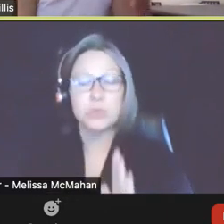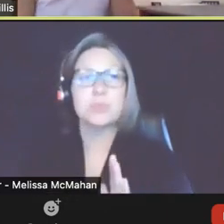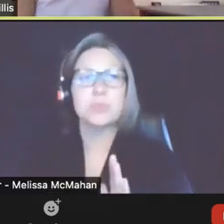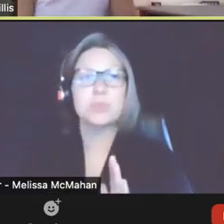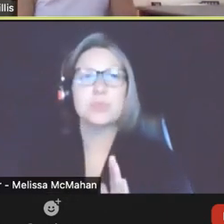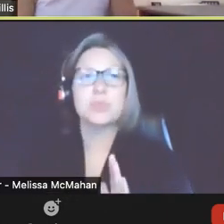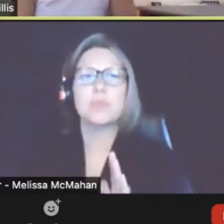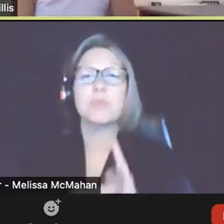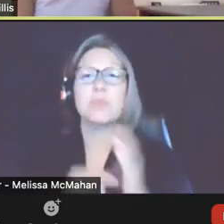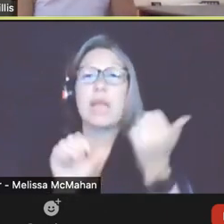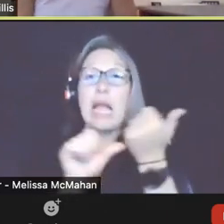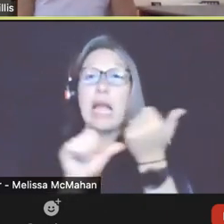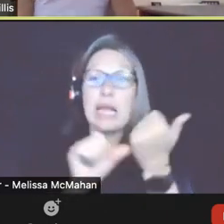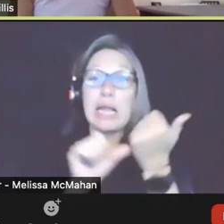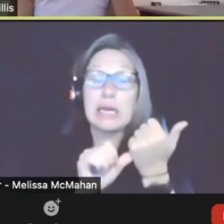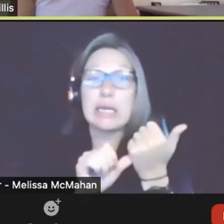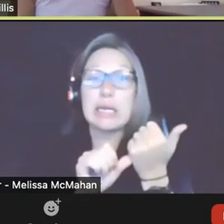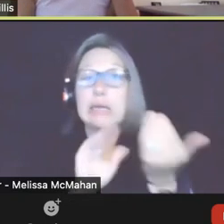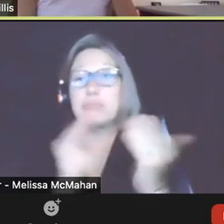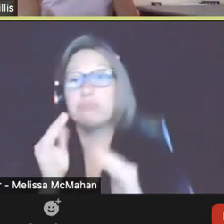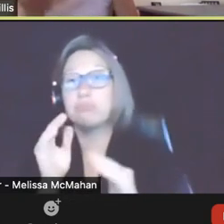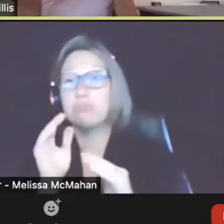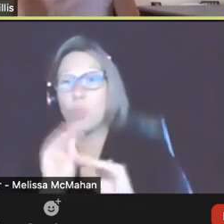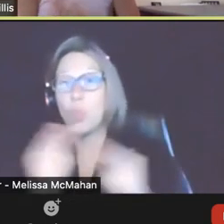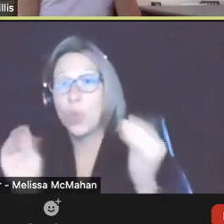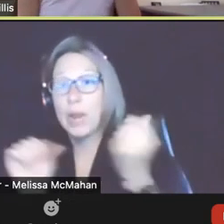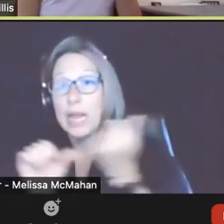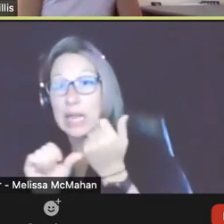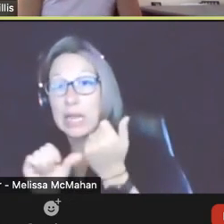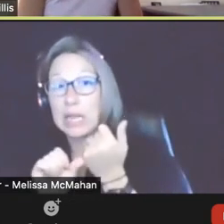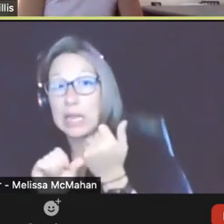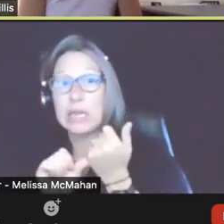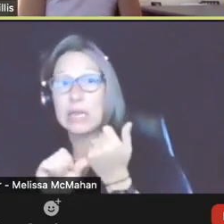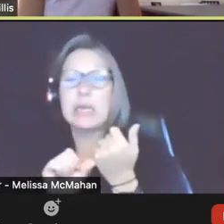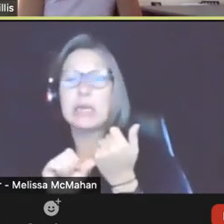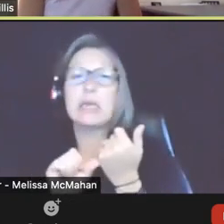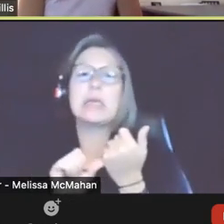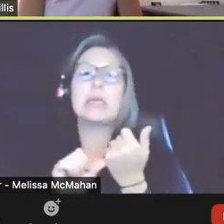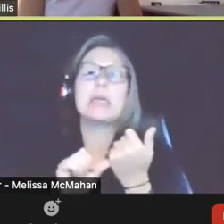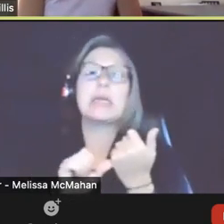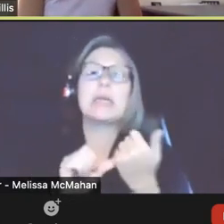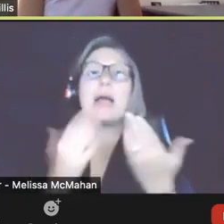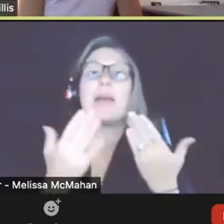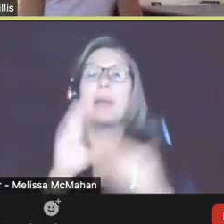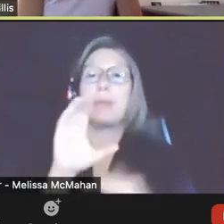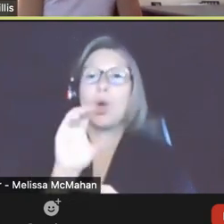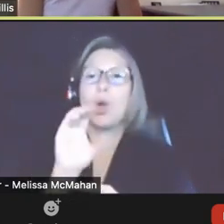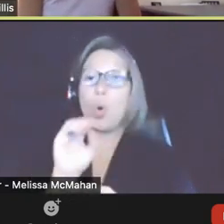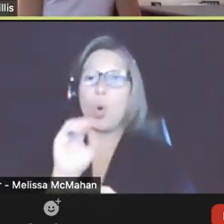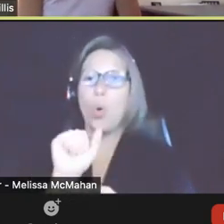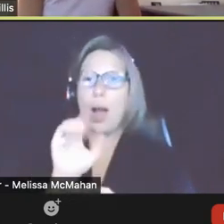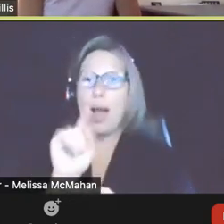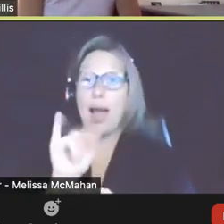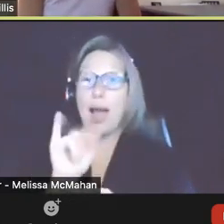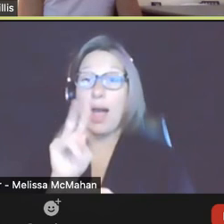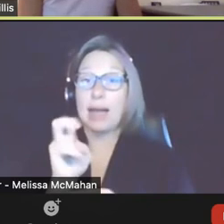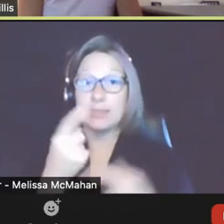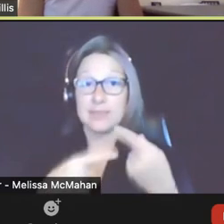Aided versus unaided, could be coactive signing, like you'll see in the one picture of an adult helping a student